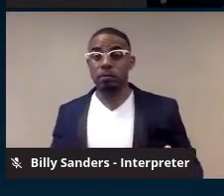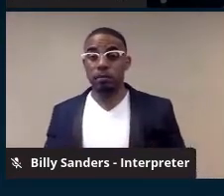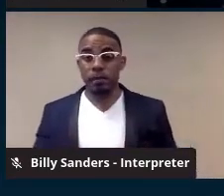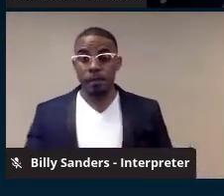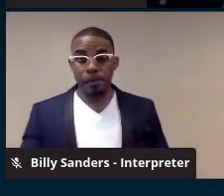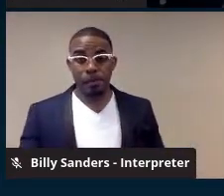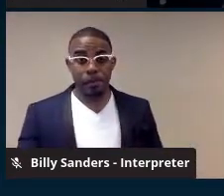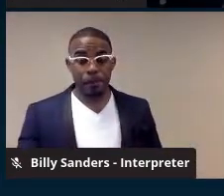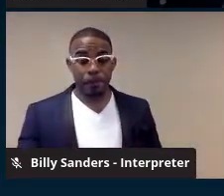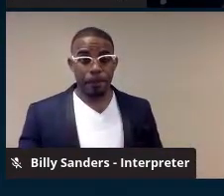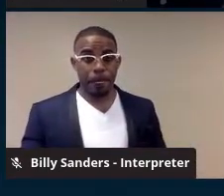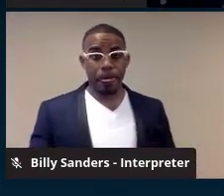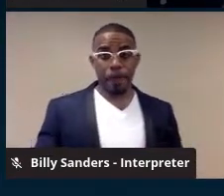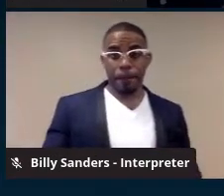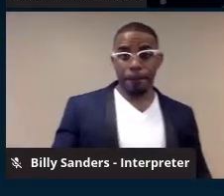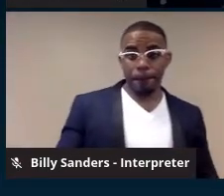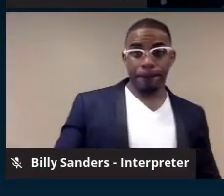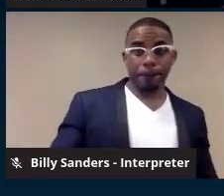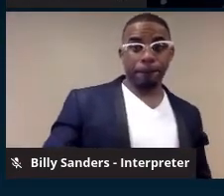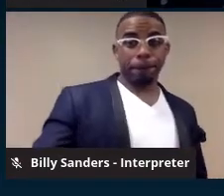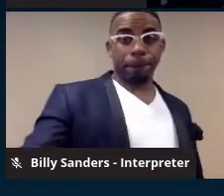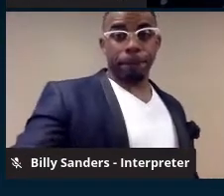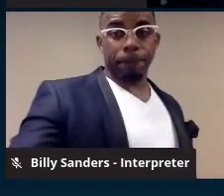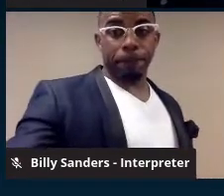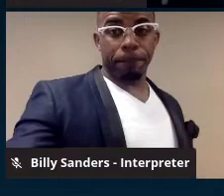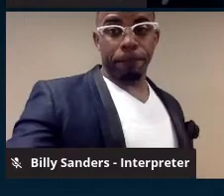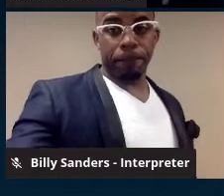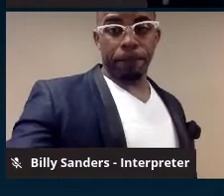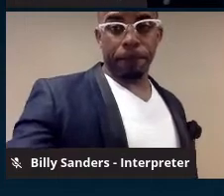and I call it Azure Thursday,